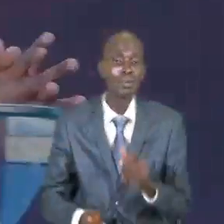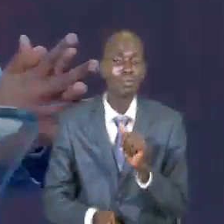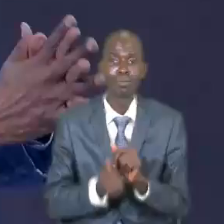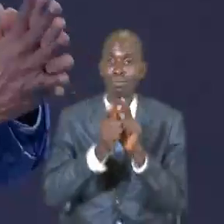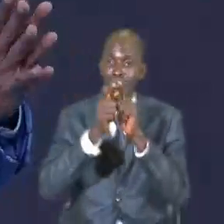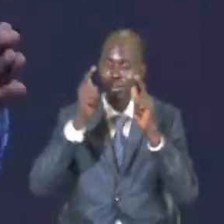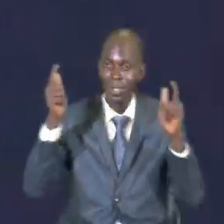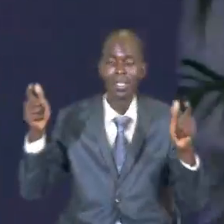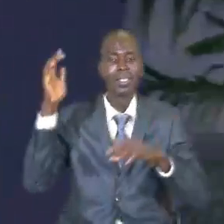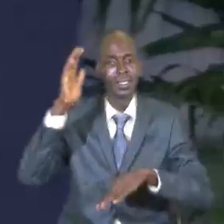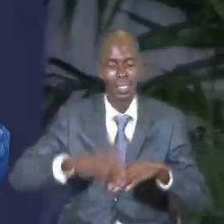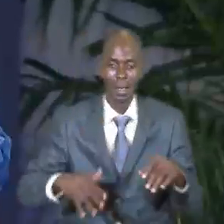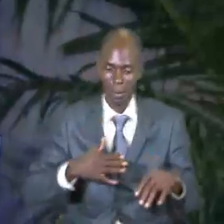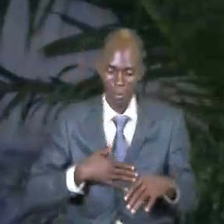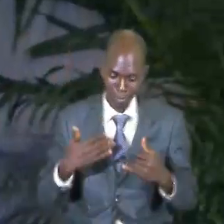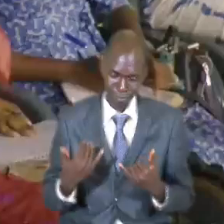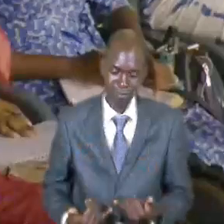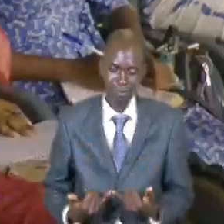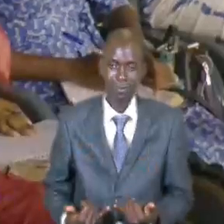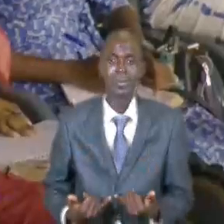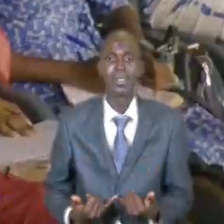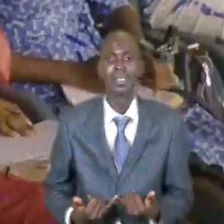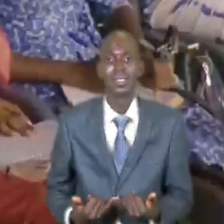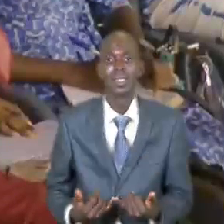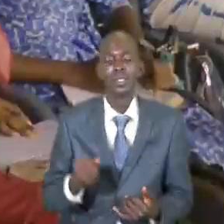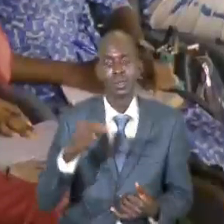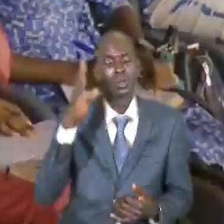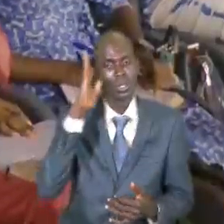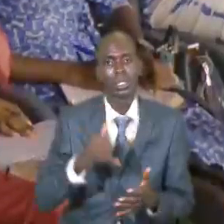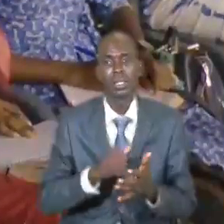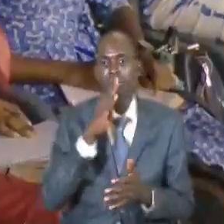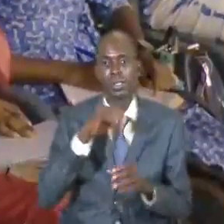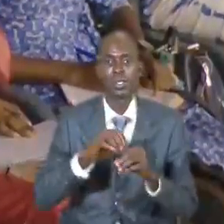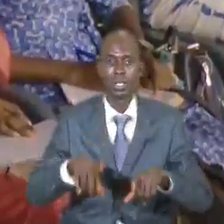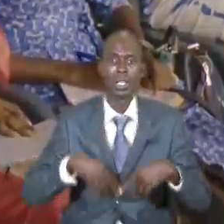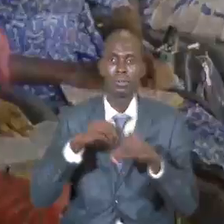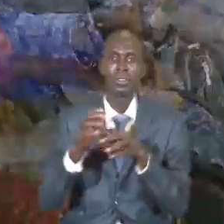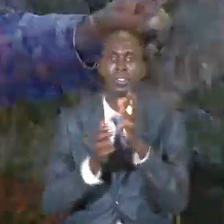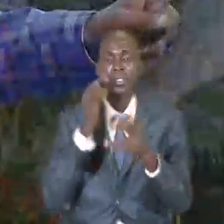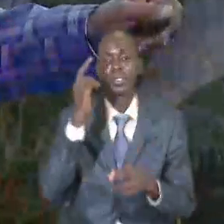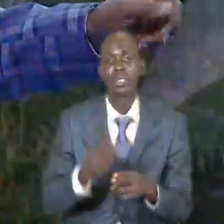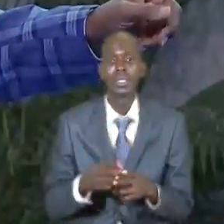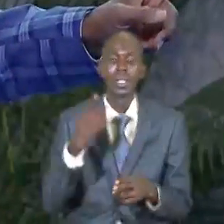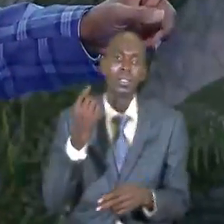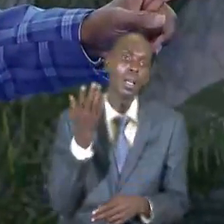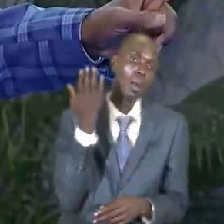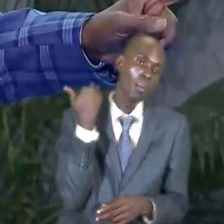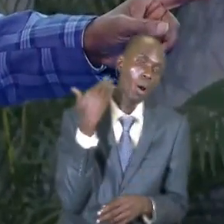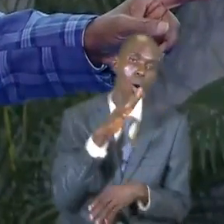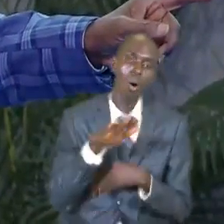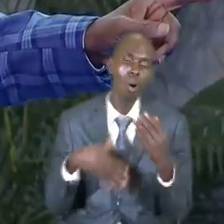Be it so in your life, in Jesus' name. The past all gone. The past